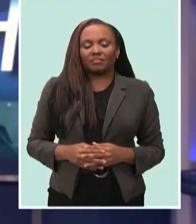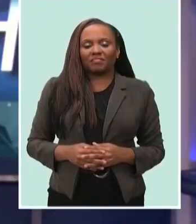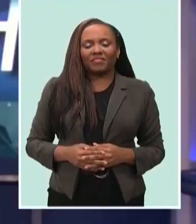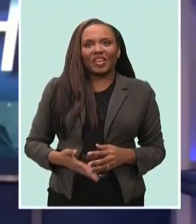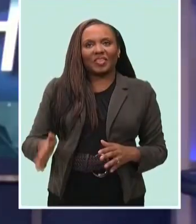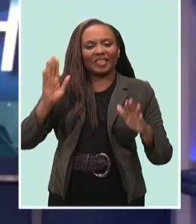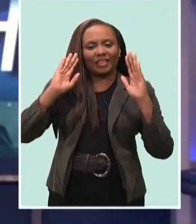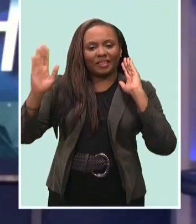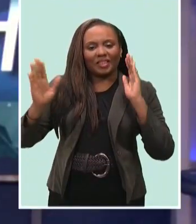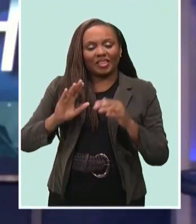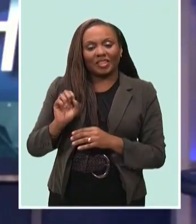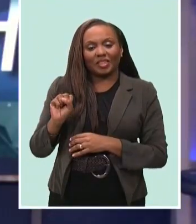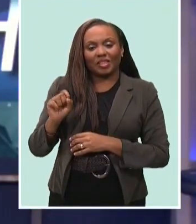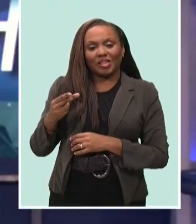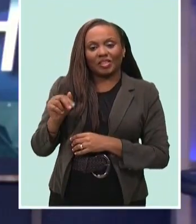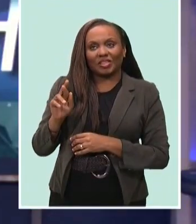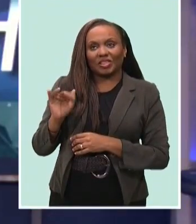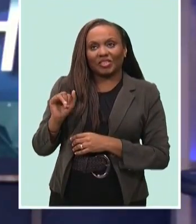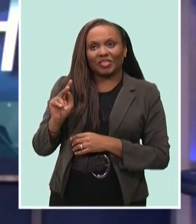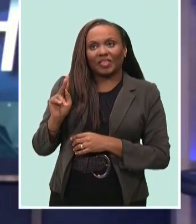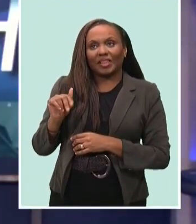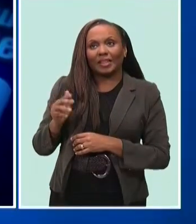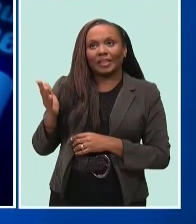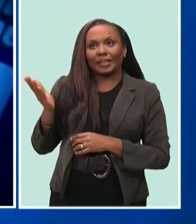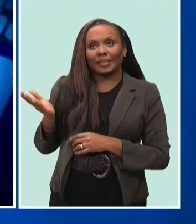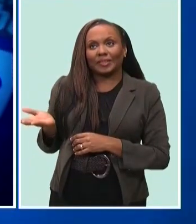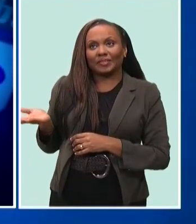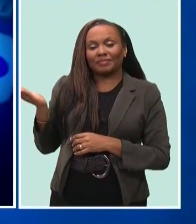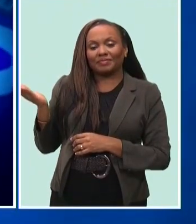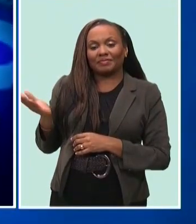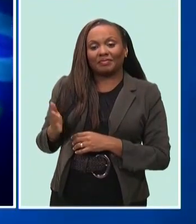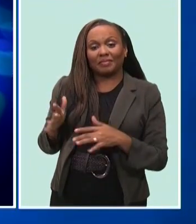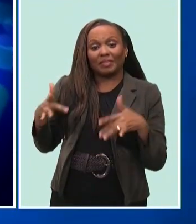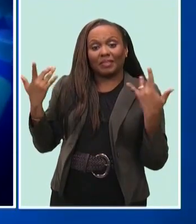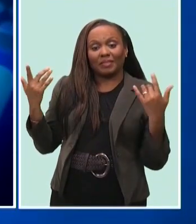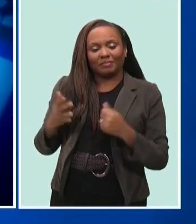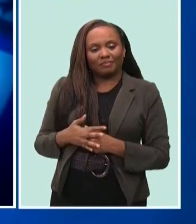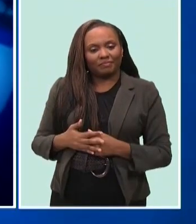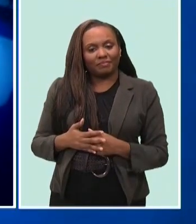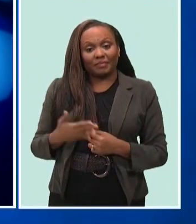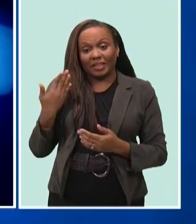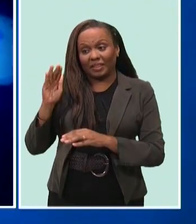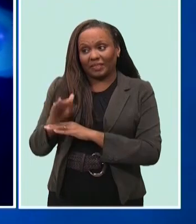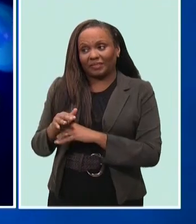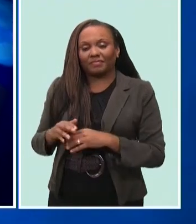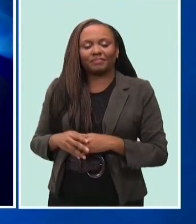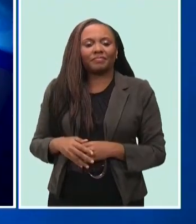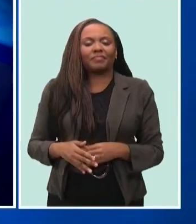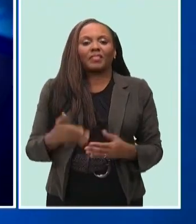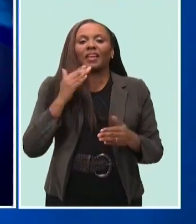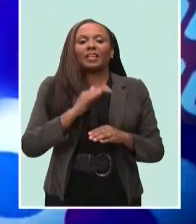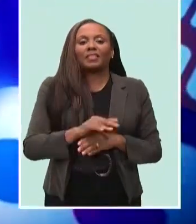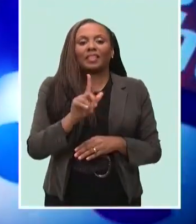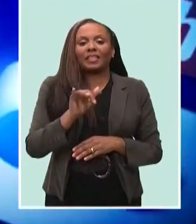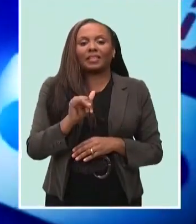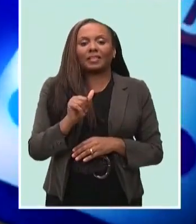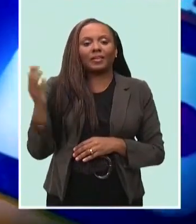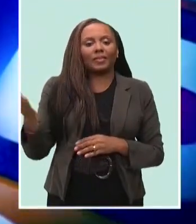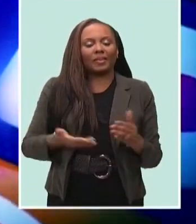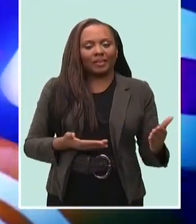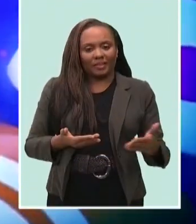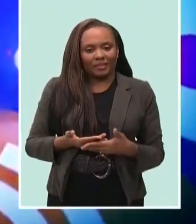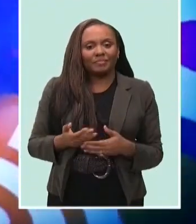We say hello now to Sharika Griffith in our social media corner to tell us what is trending. Good evening to you, Sharika. Good evening to you, Lisa, and welcome to